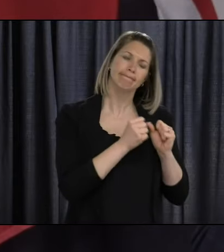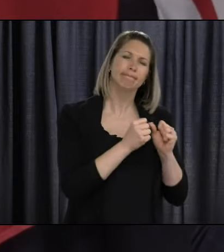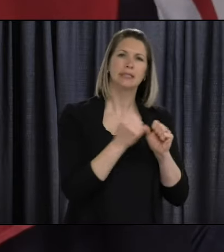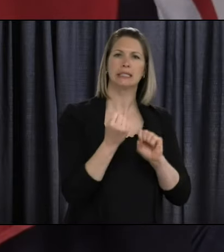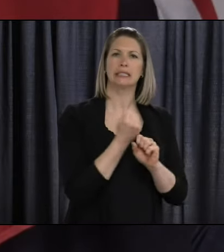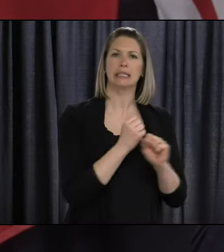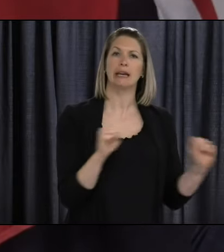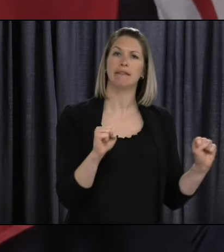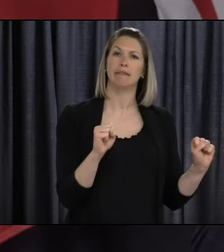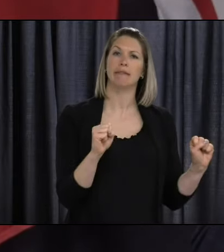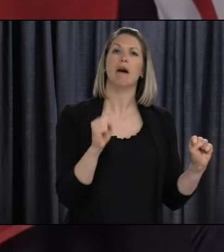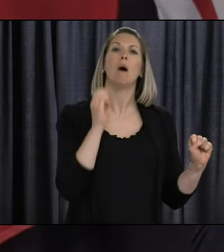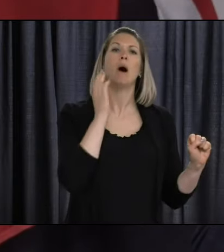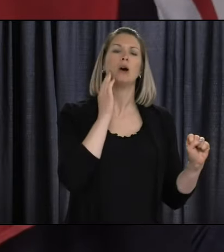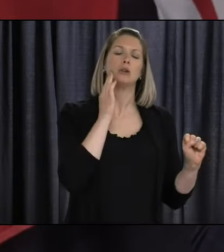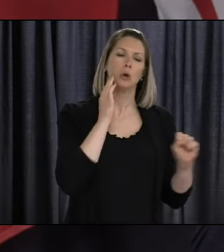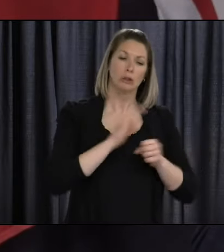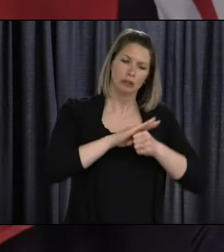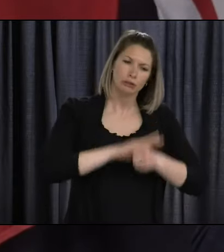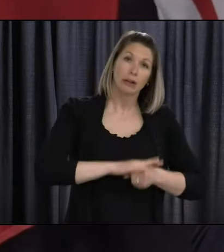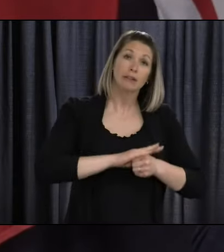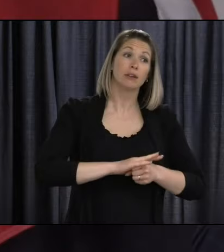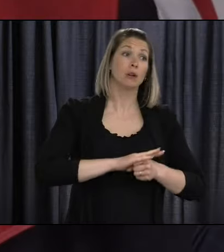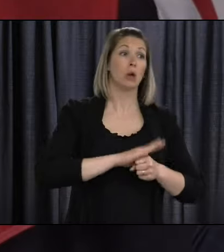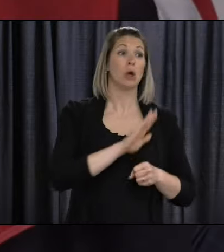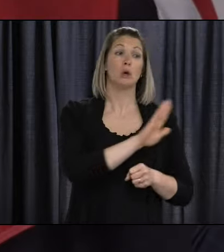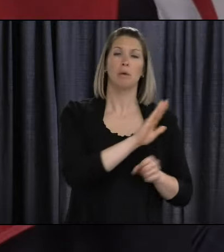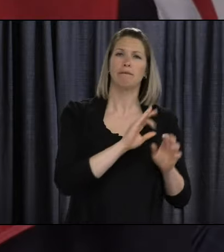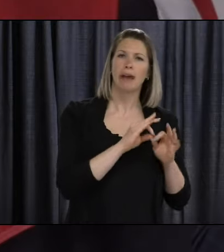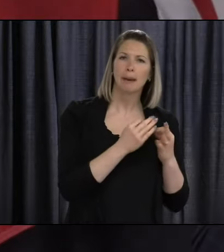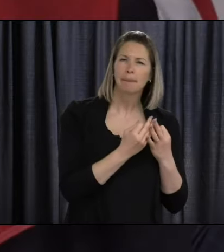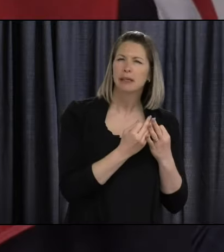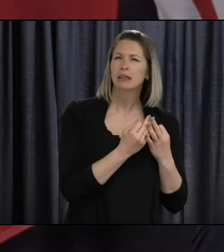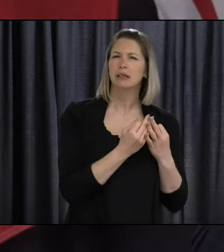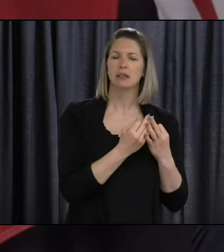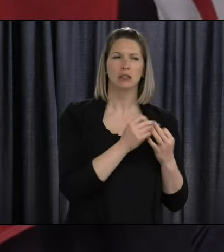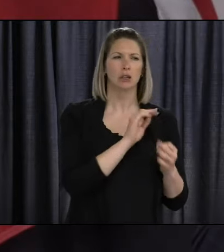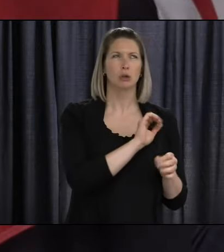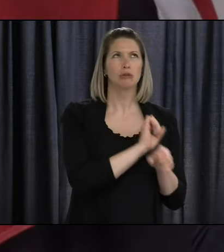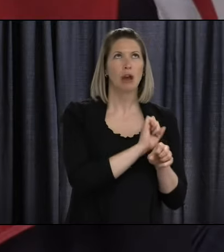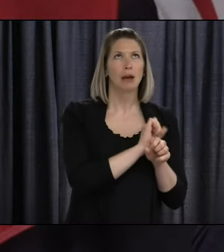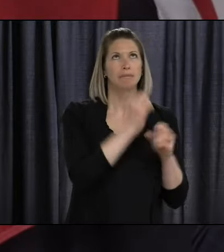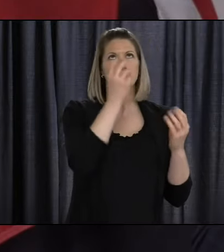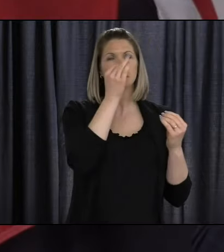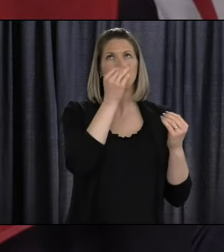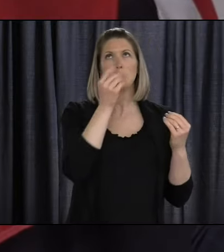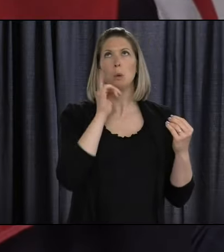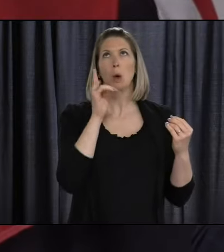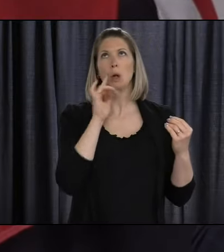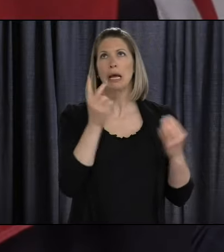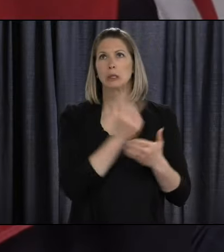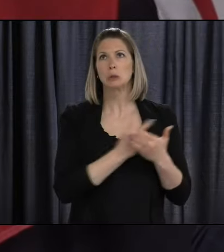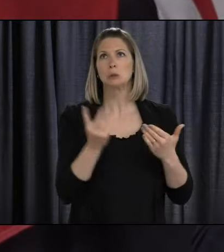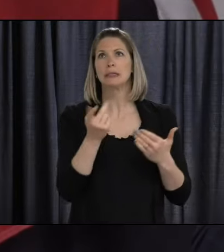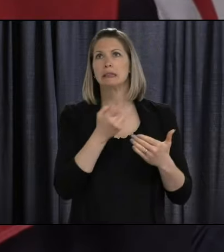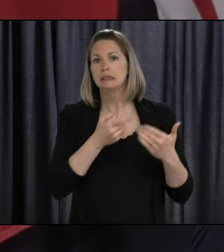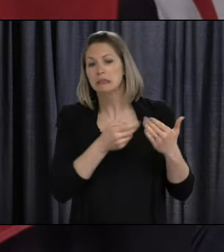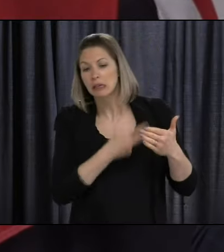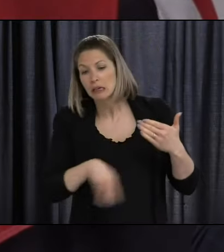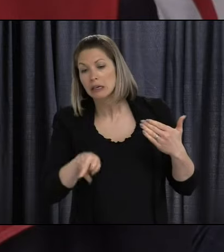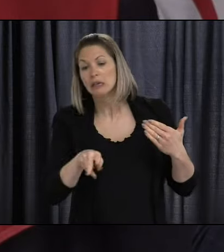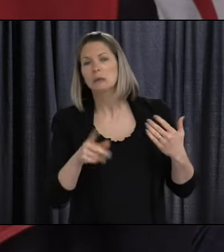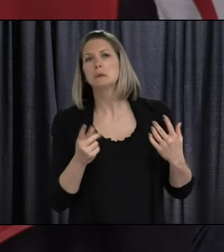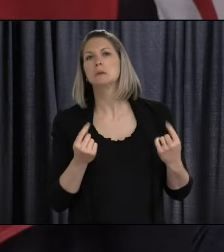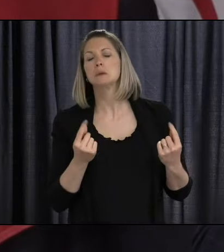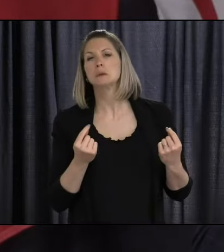that this has caused can be challenging, both in your careers, your family, who are, I'm sure, thinking about you as we are. Please know that we will continue to be